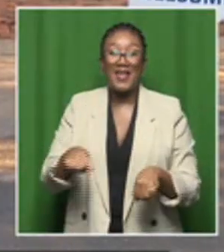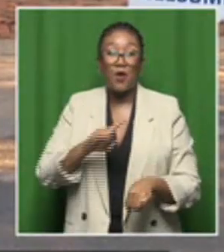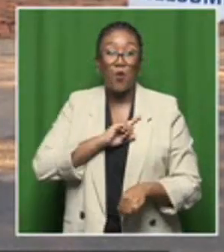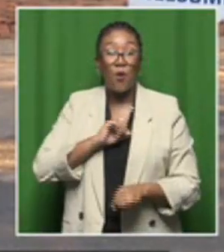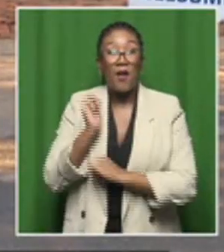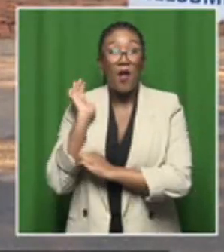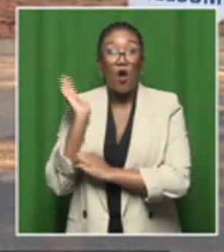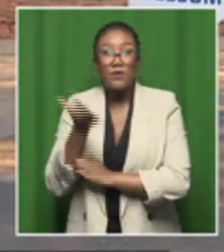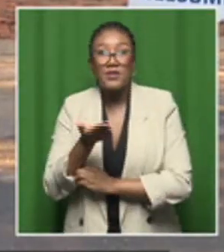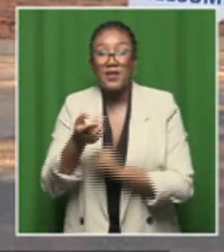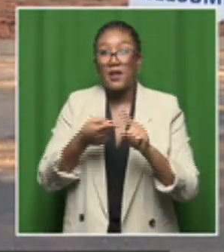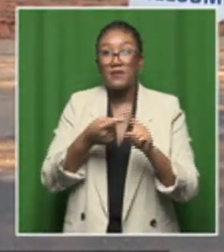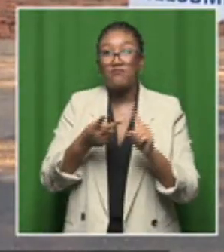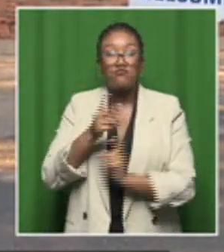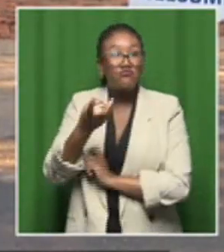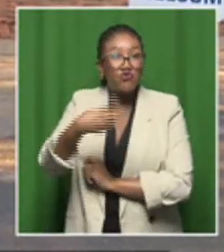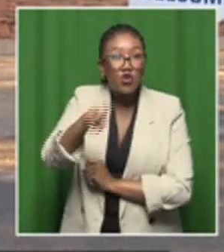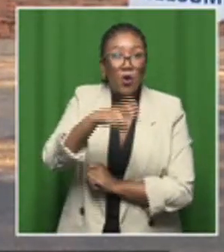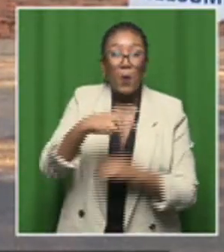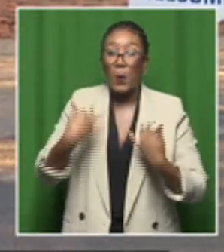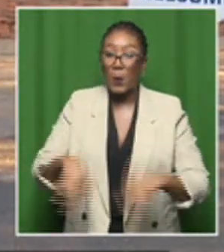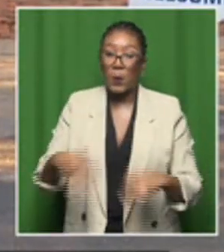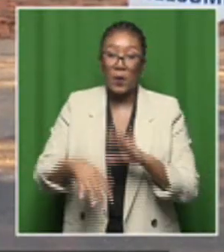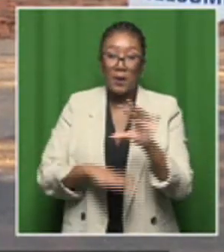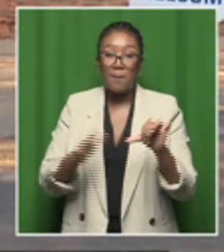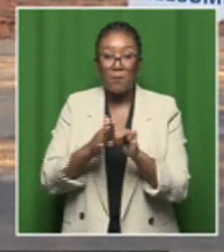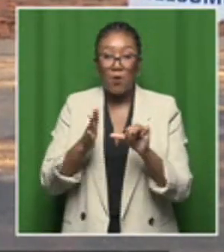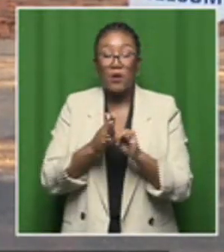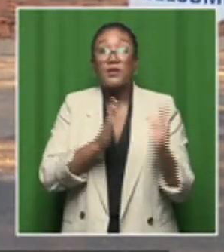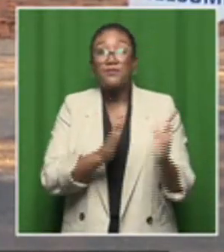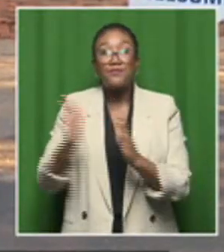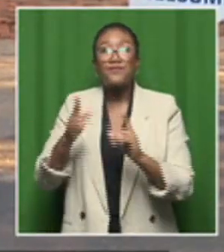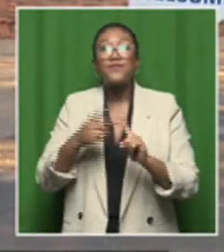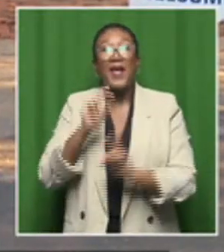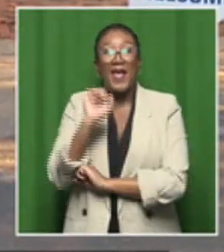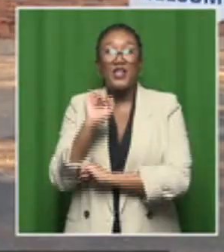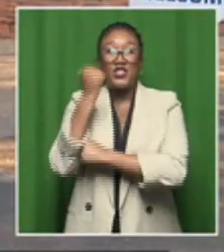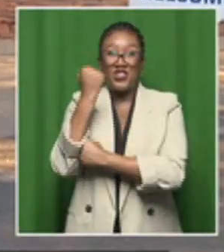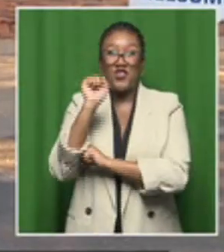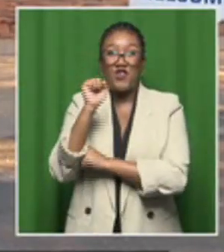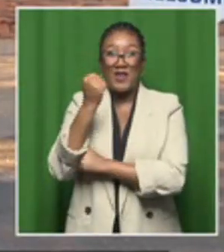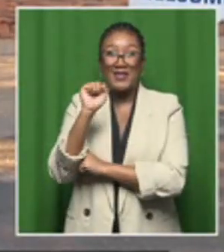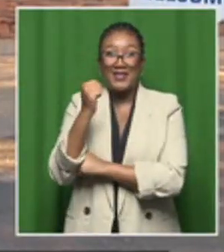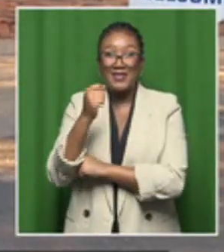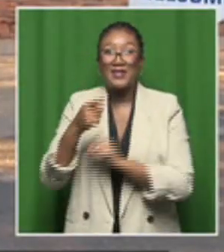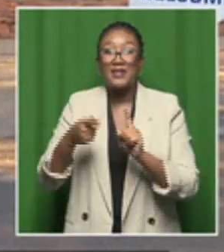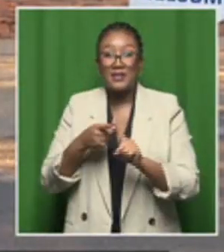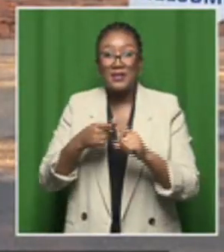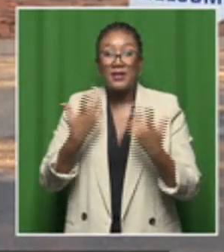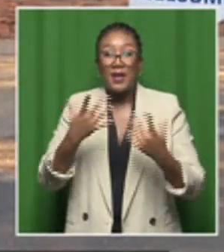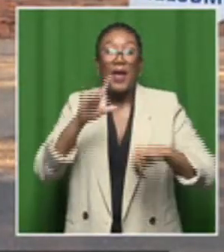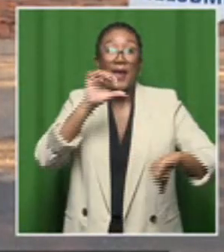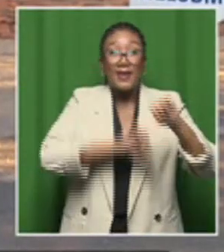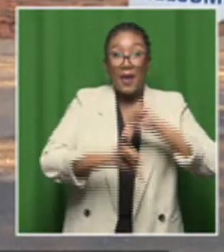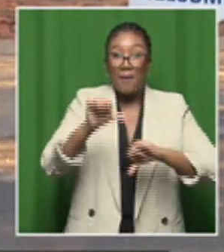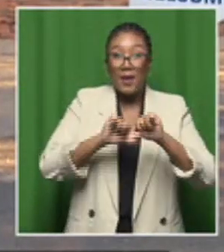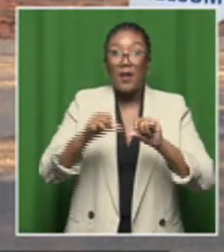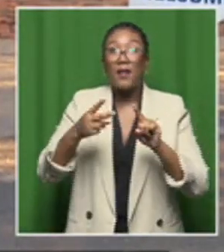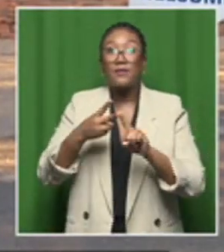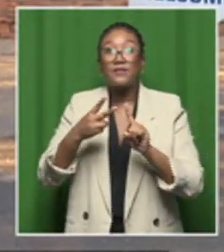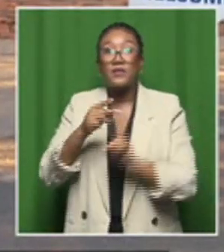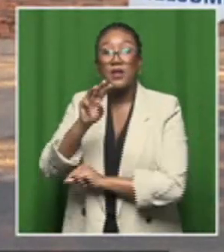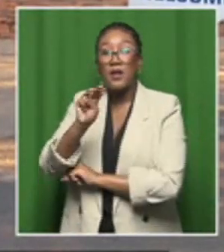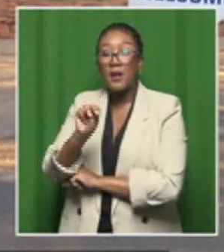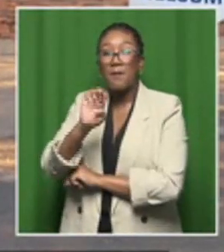one of the focal points that they do have. Also on the engineering side of things, mechanical and chemical engineering, this is something that's